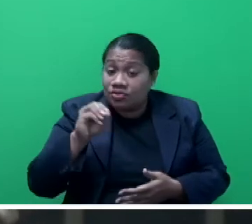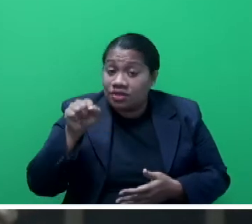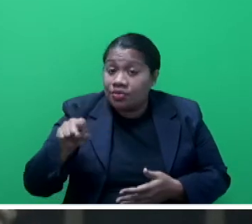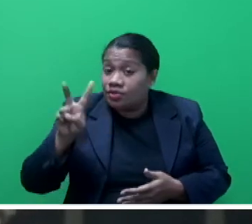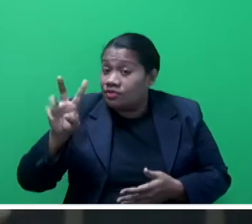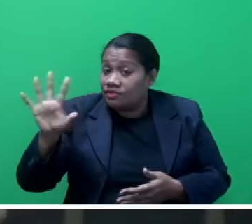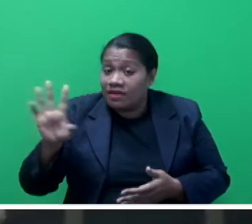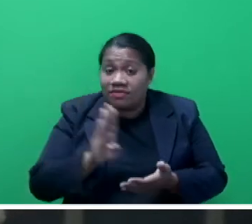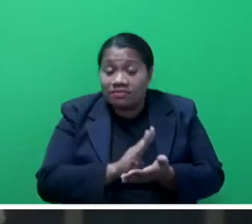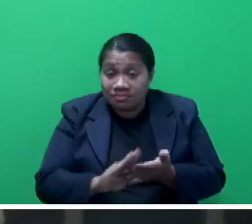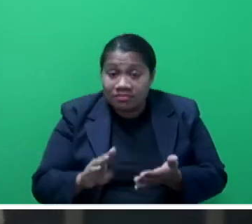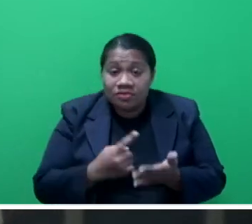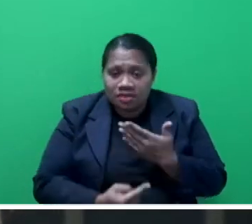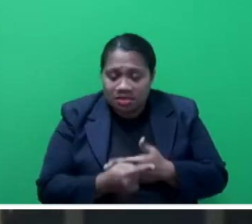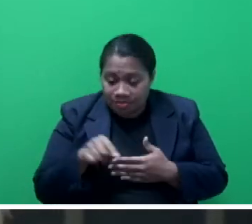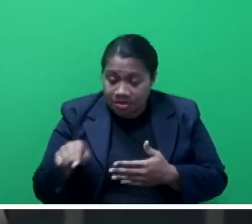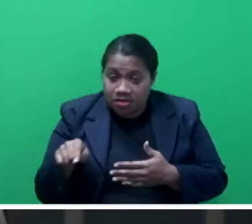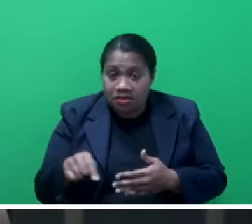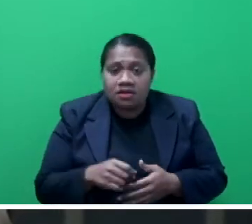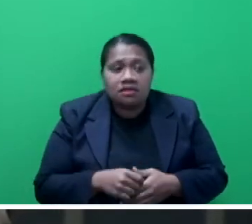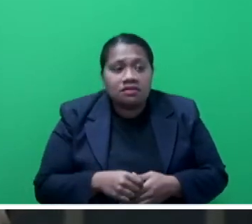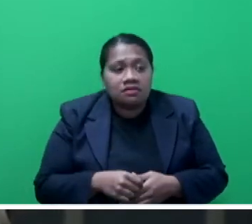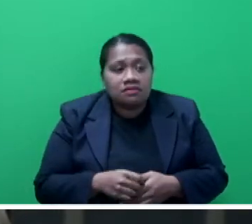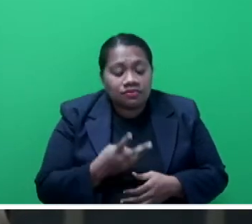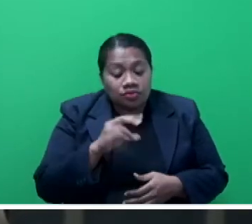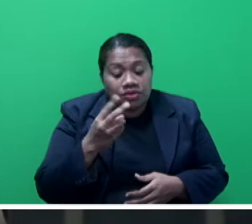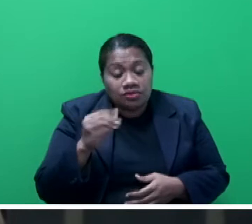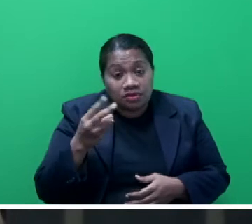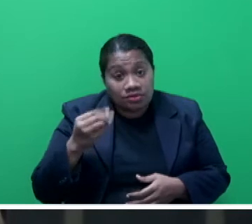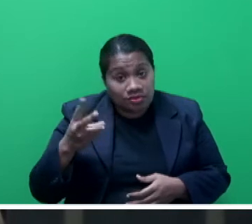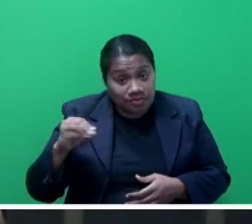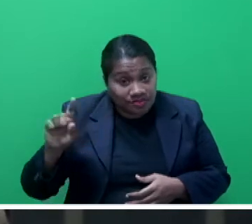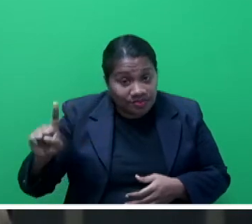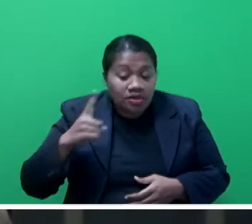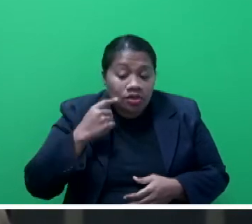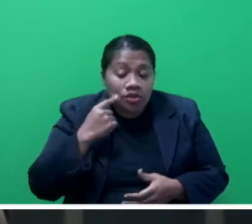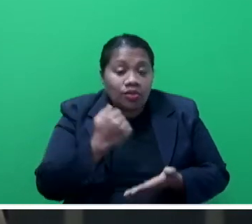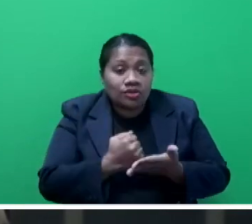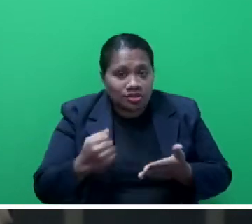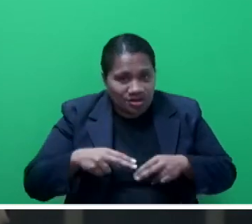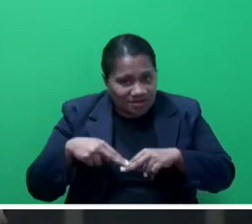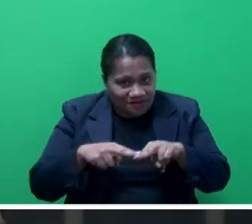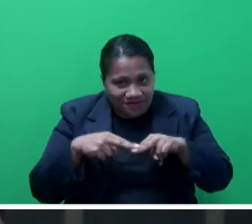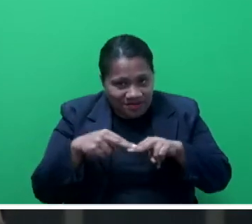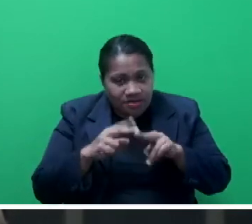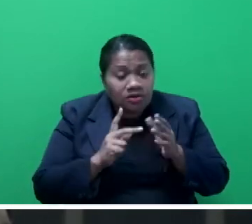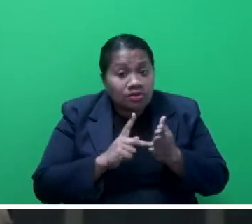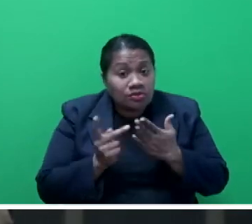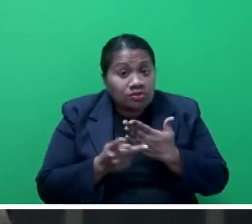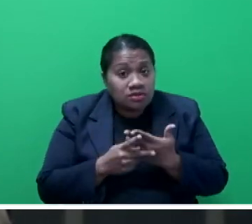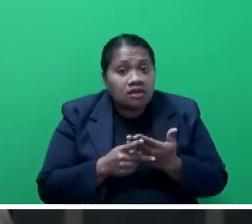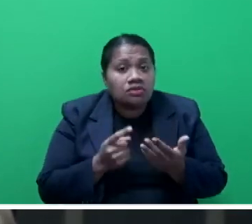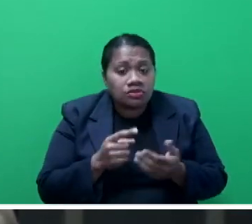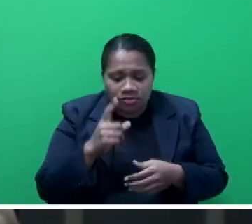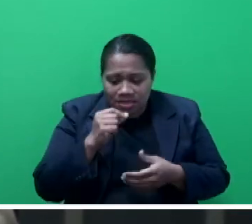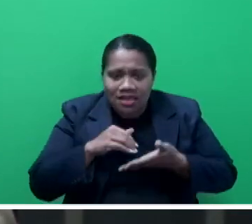120.25 million in the financial year 2020-2021 to the Water Authority of Fiji's capital projects to progressively help